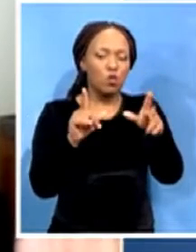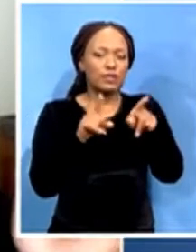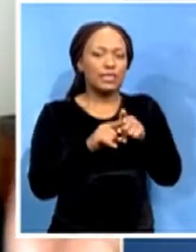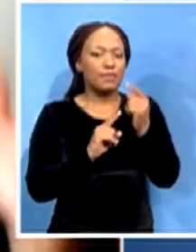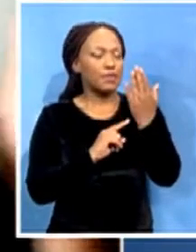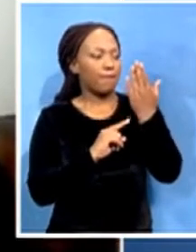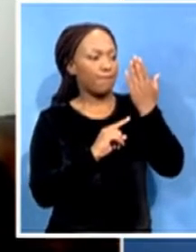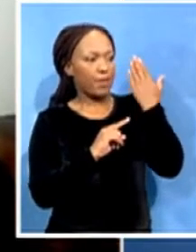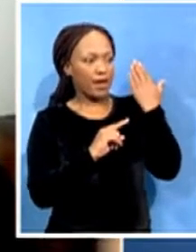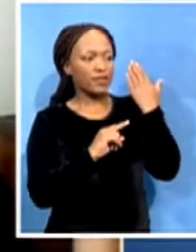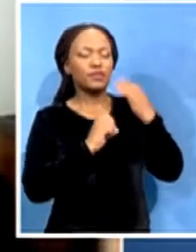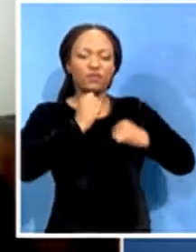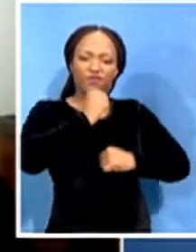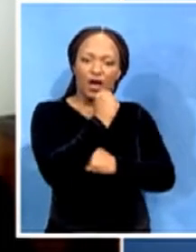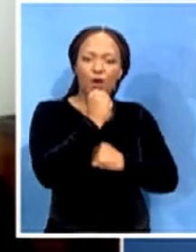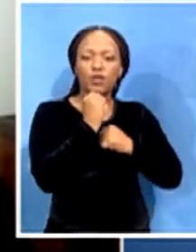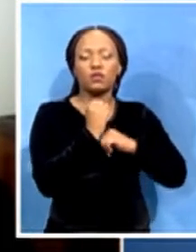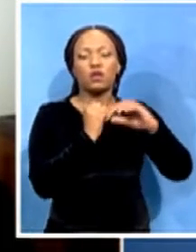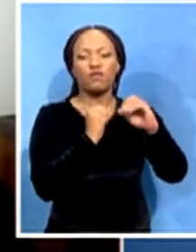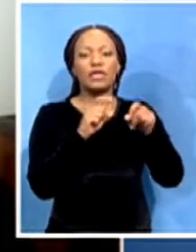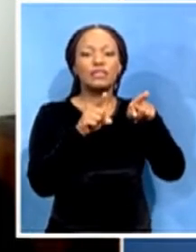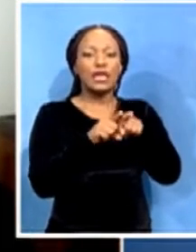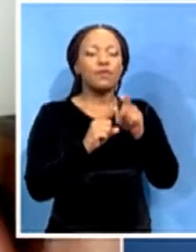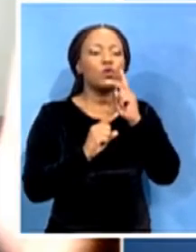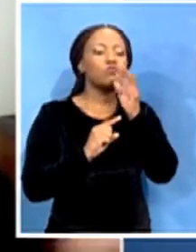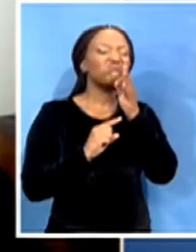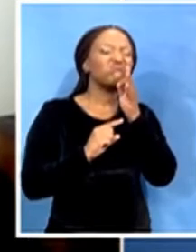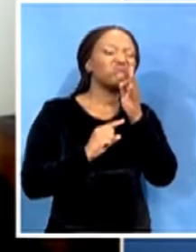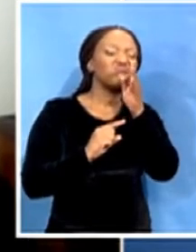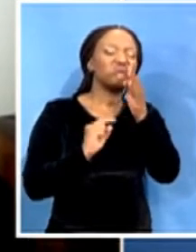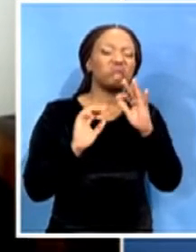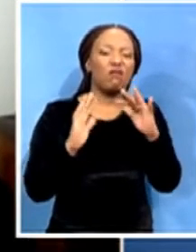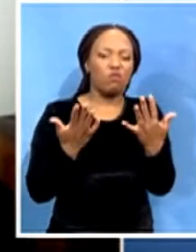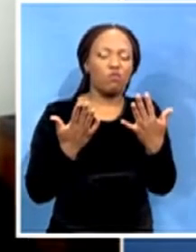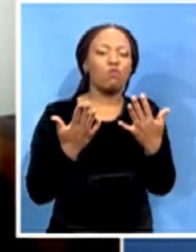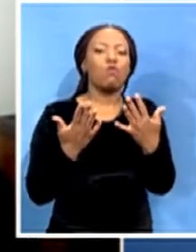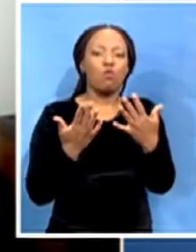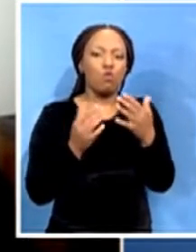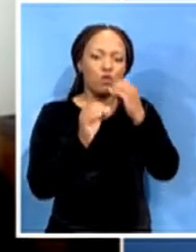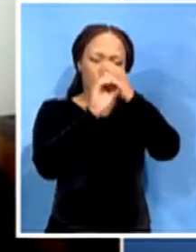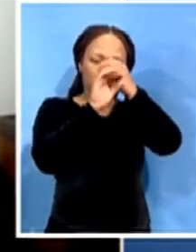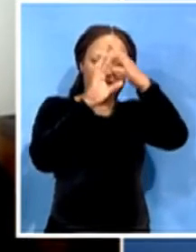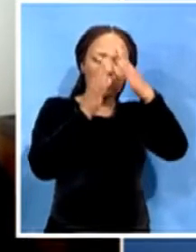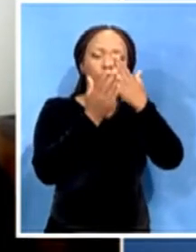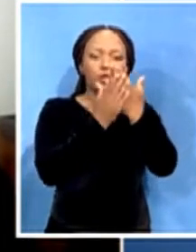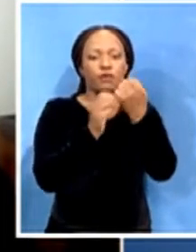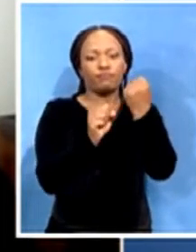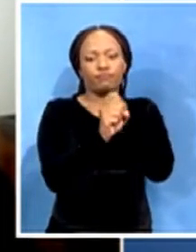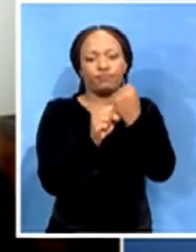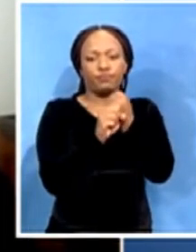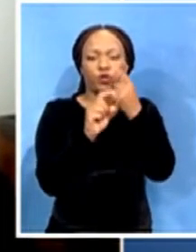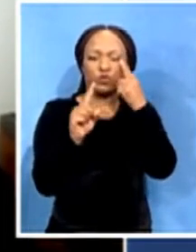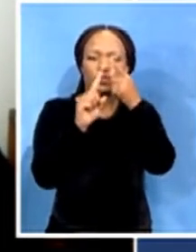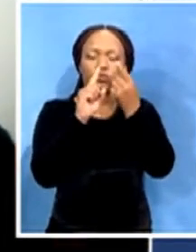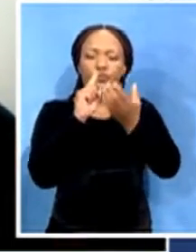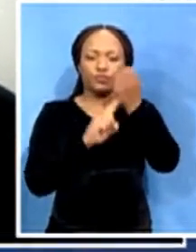And it looks forward by articulating a vision that we can all work towards. Yeah. And as you know, we can also find